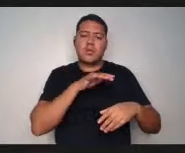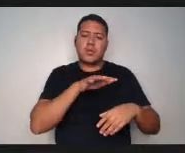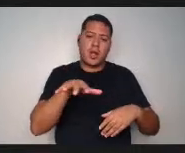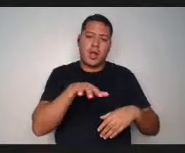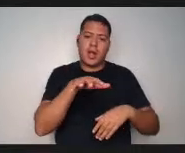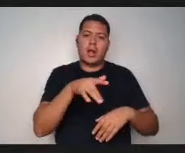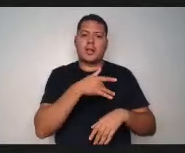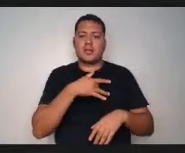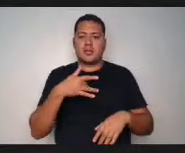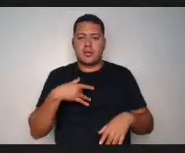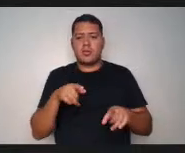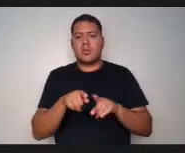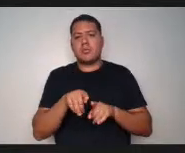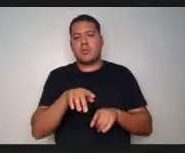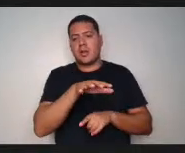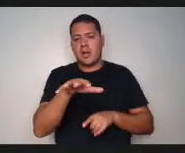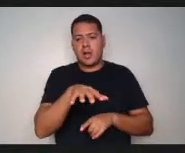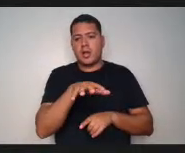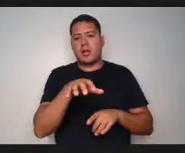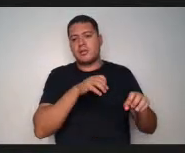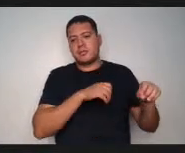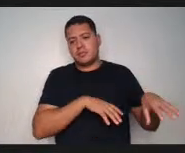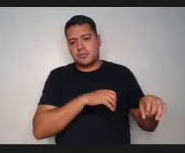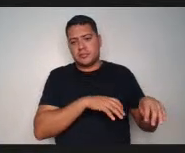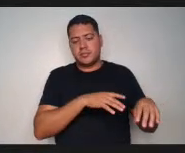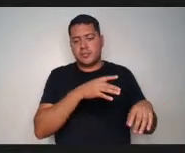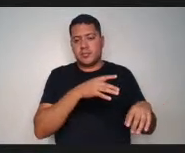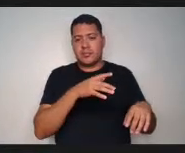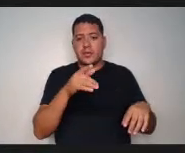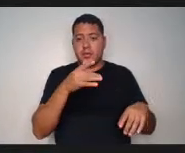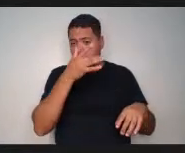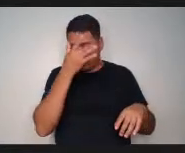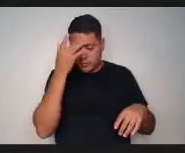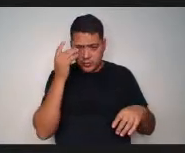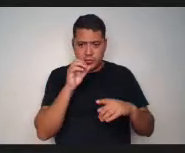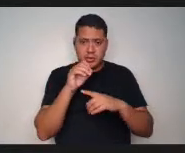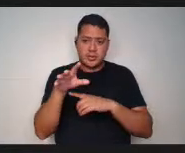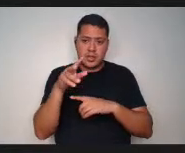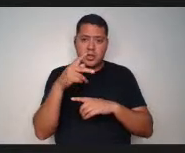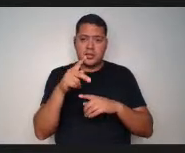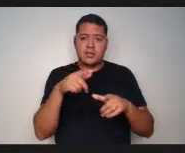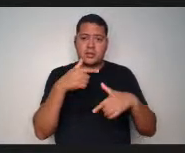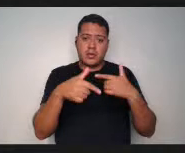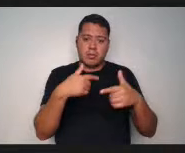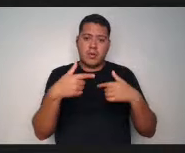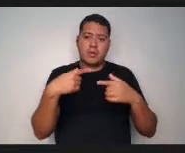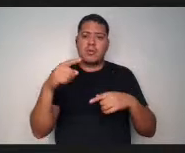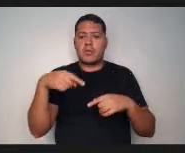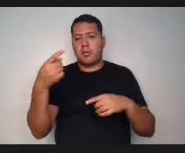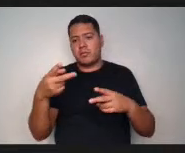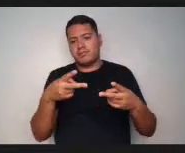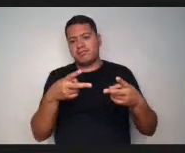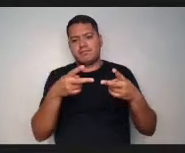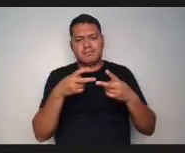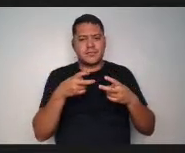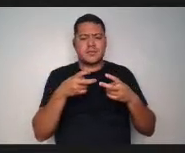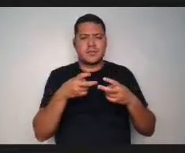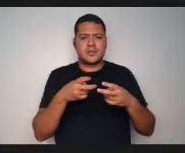people left their jobs after experiencing a lot of burnout as a result of the pandemic, which is leading to